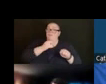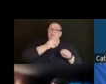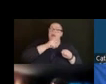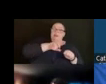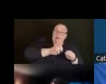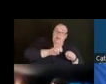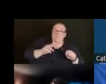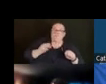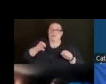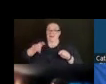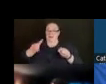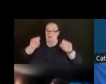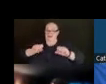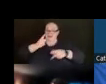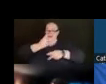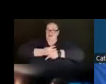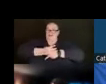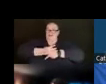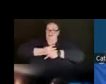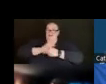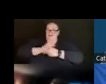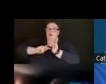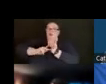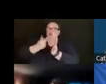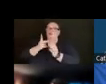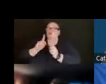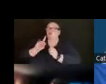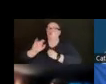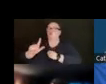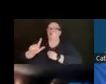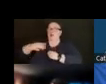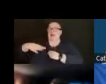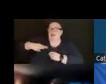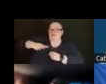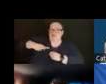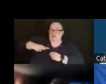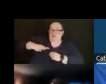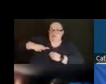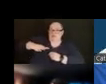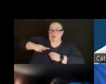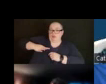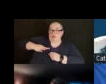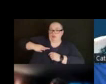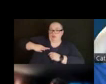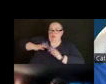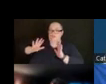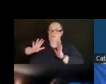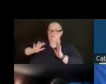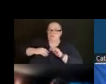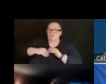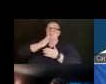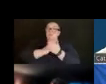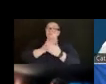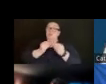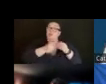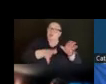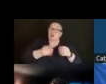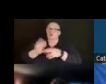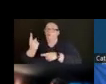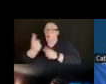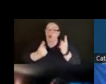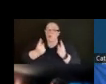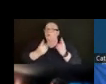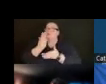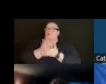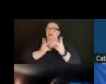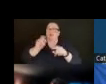a dual eligible. And so to use an example, let's say that we've